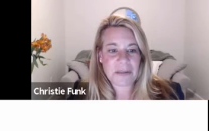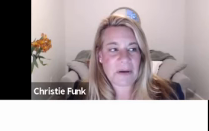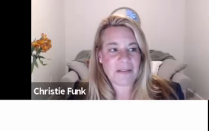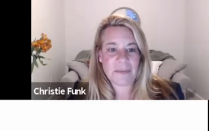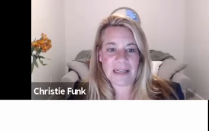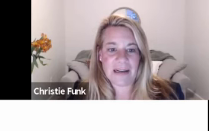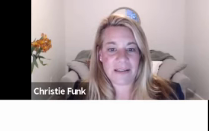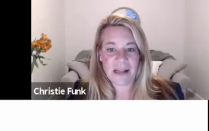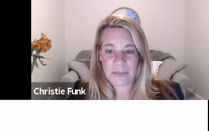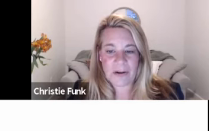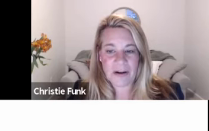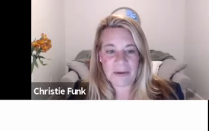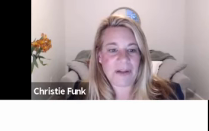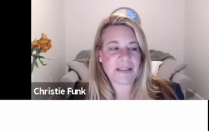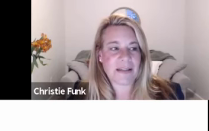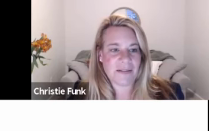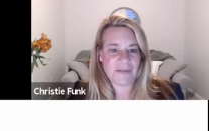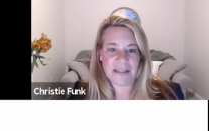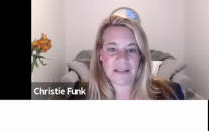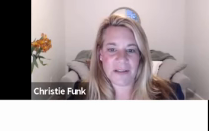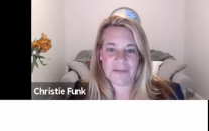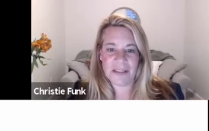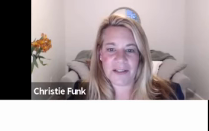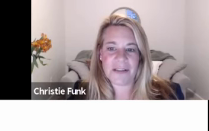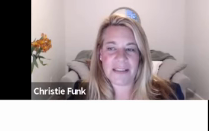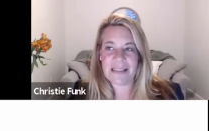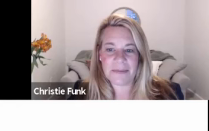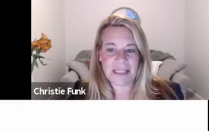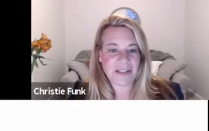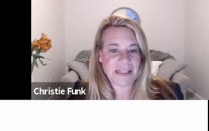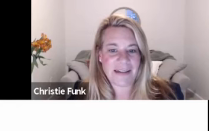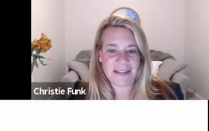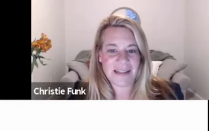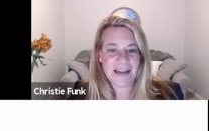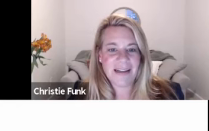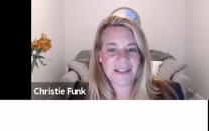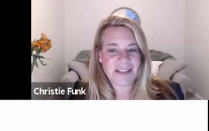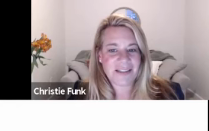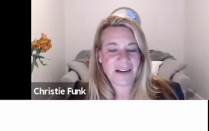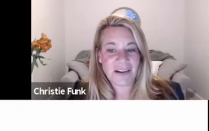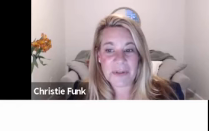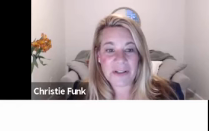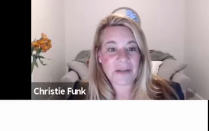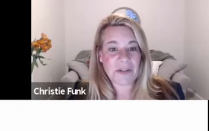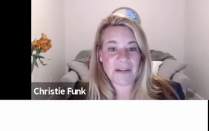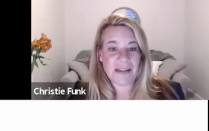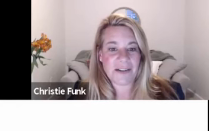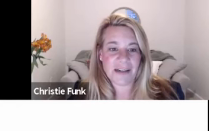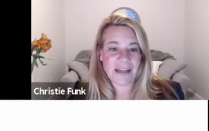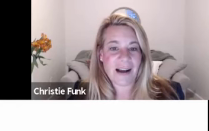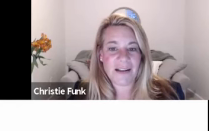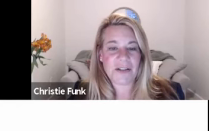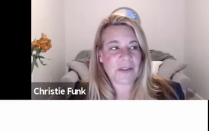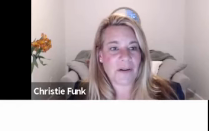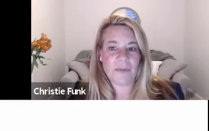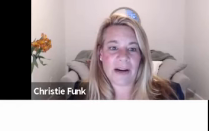career, she was part of the McNair Scholar Program and president of the Institute of Industrial and Systems Engineers. She started her entrepreneurship journey